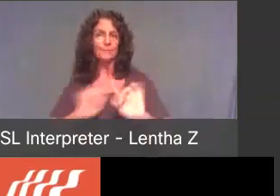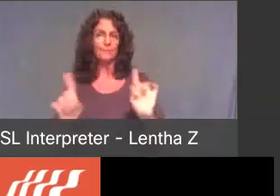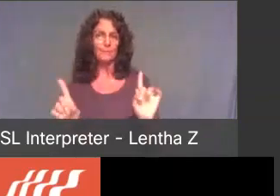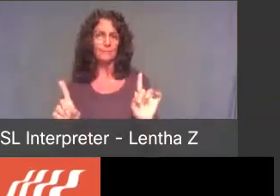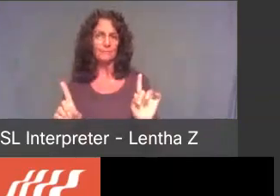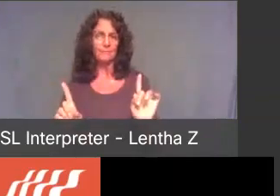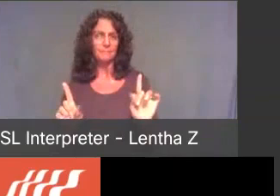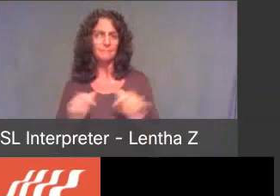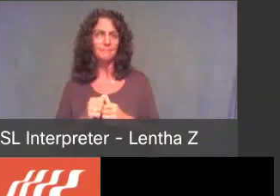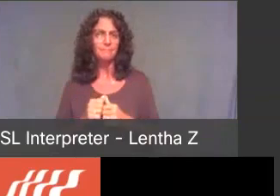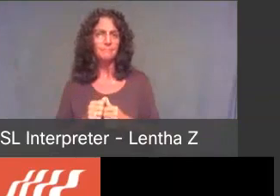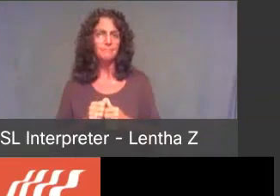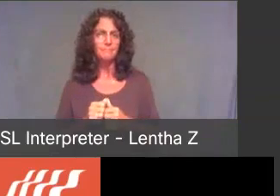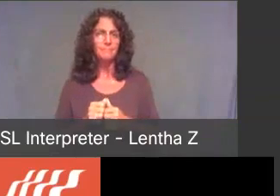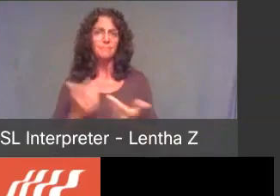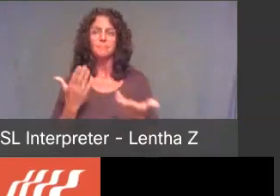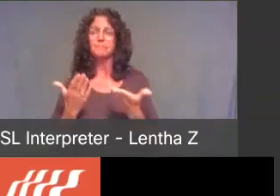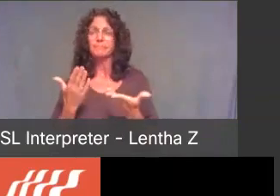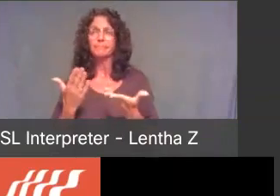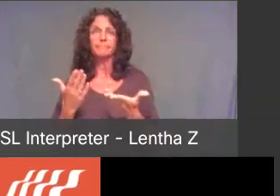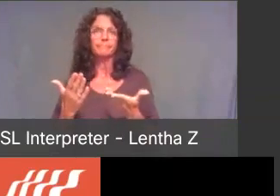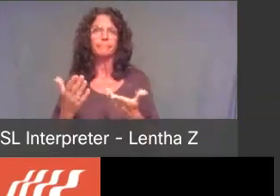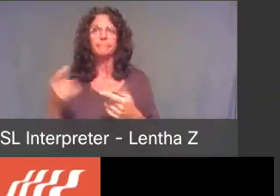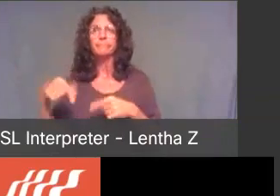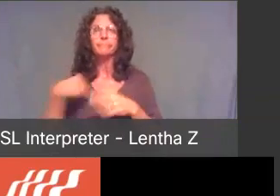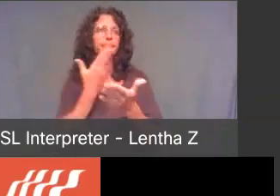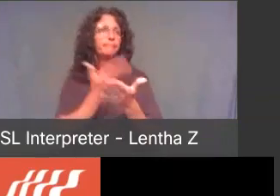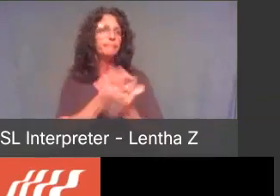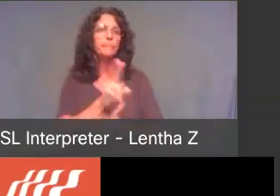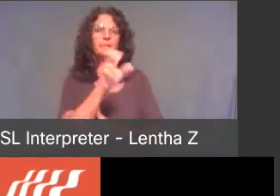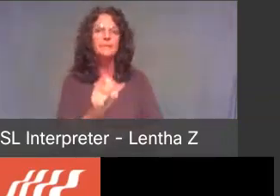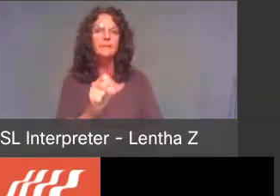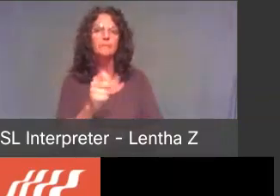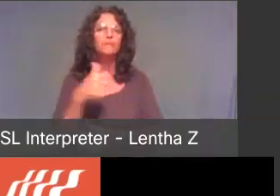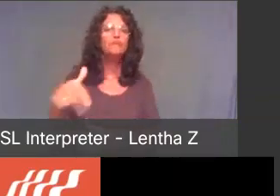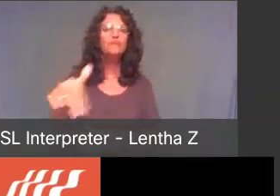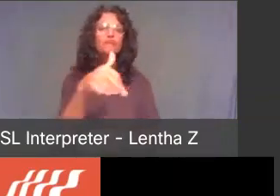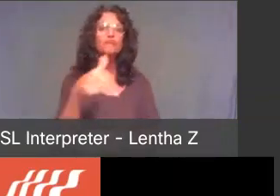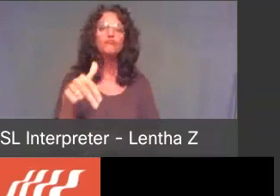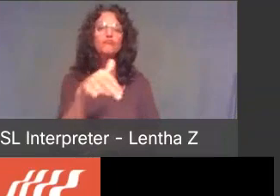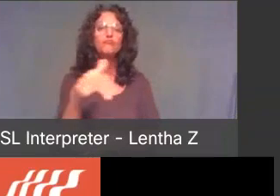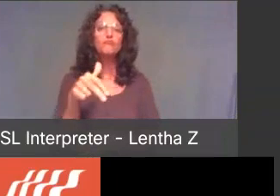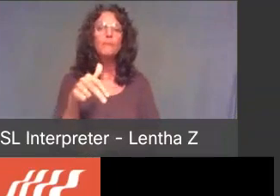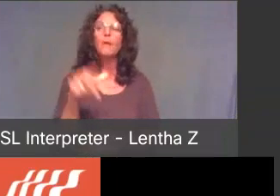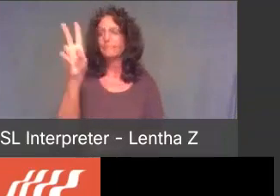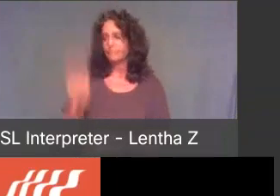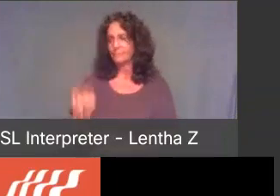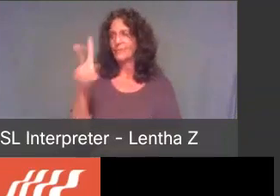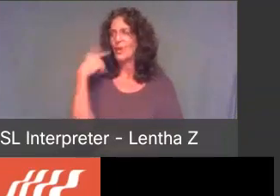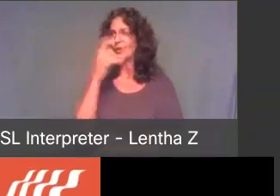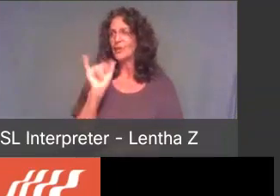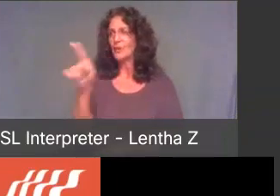being resettled as they walk through a community. You know, someone might look, quote unquote, look like they belong, and someone might